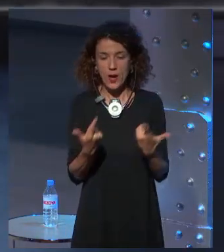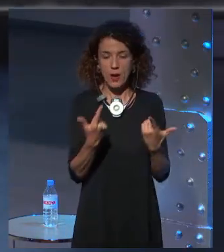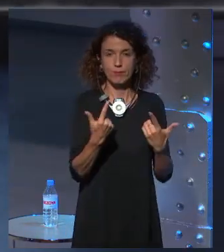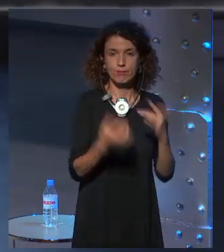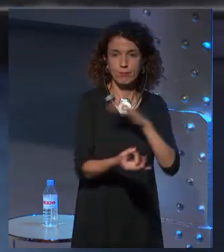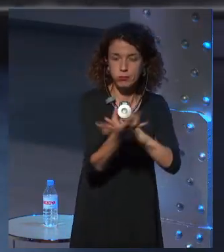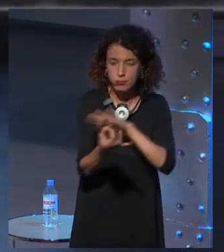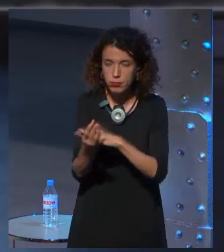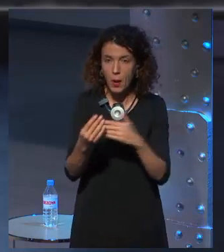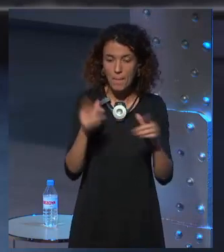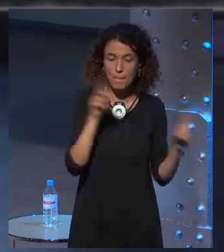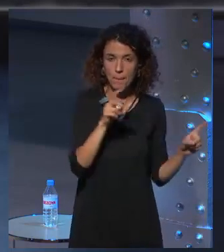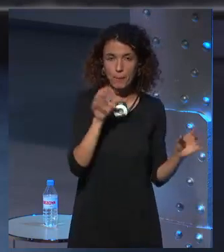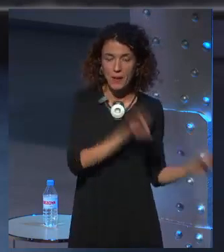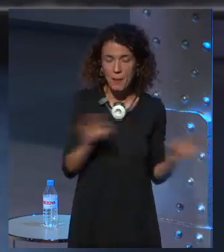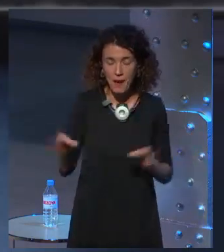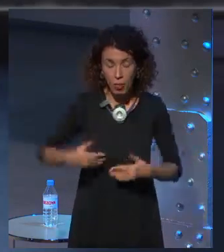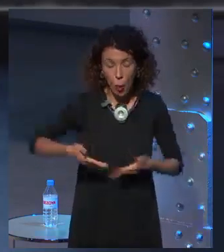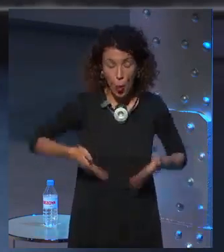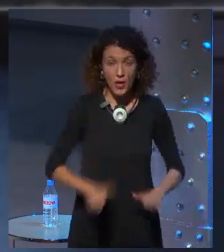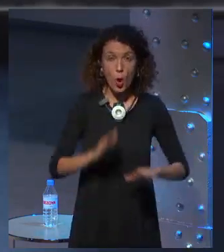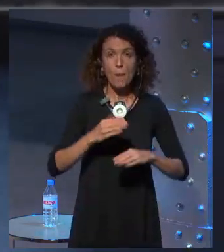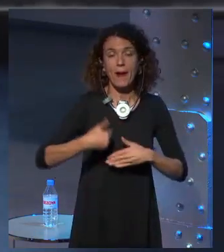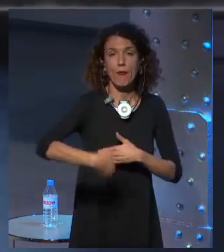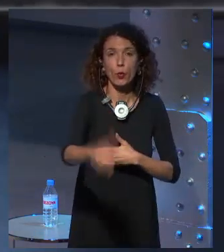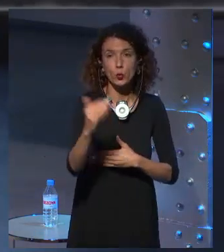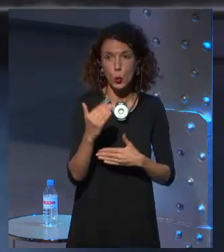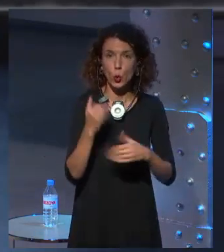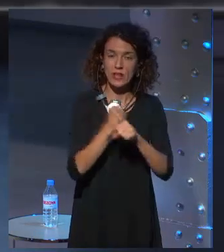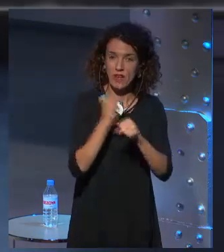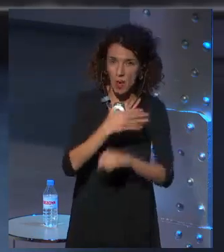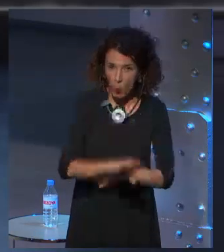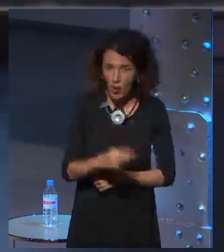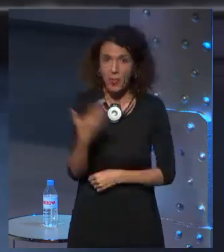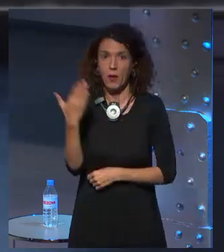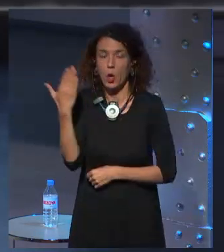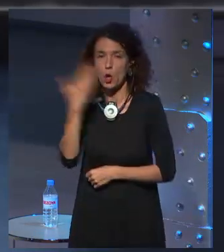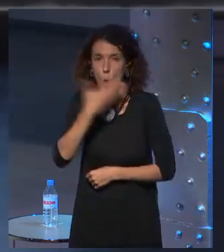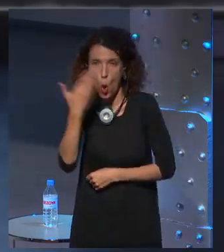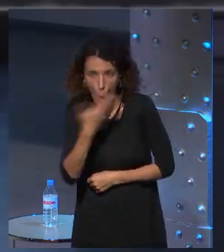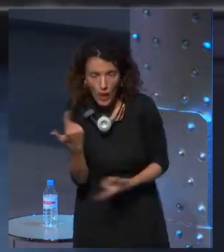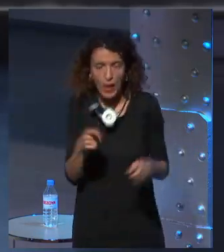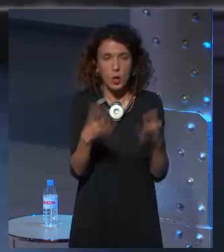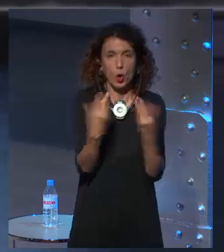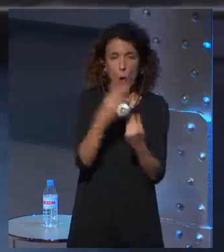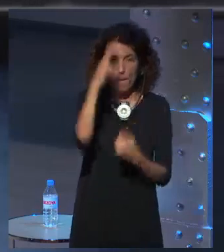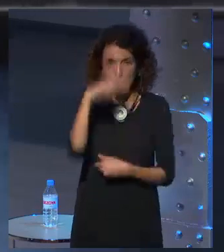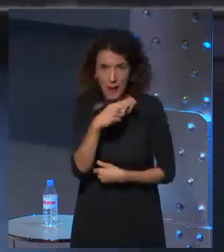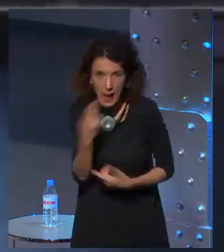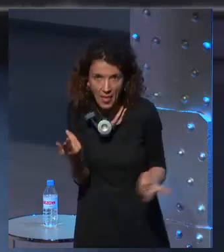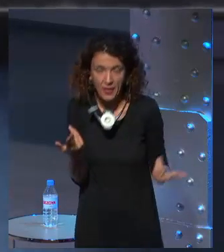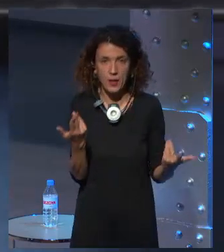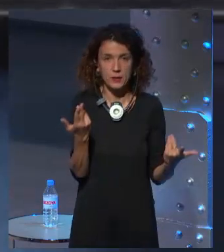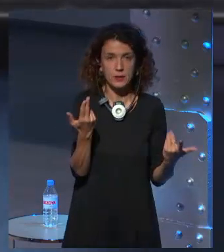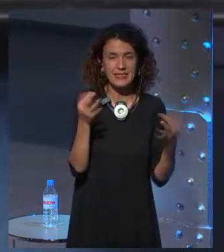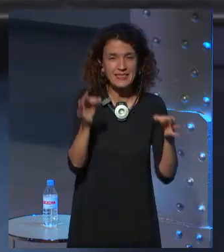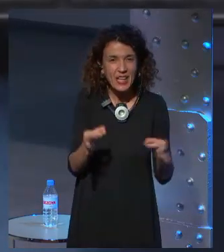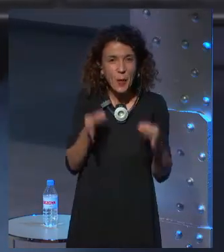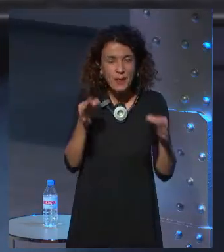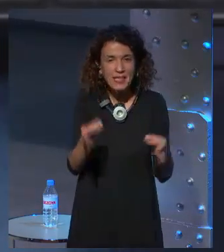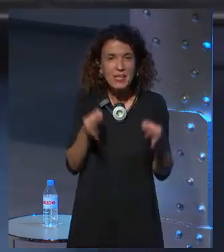future. For schools, with parents, the work has always been to make sure that our